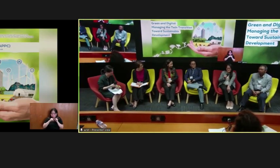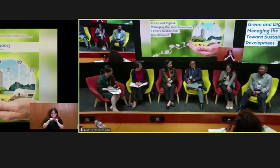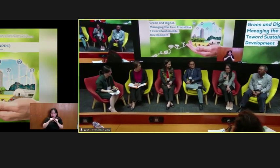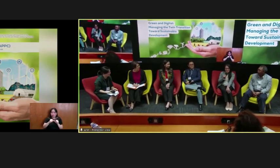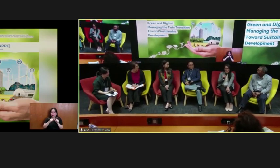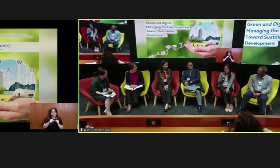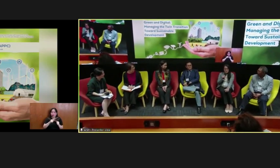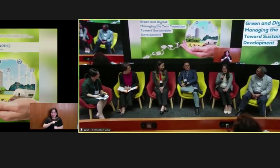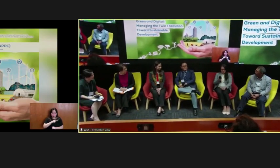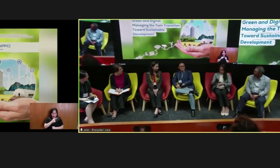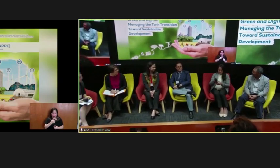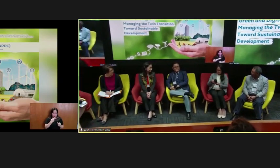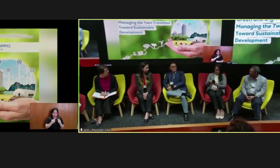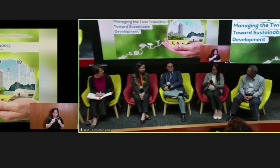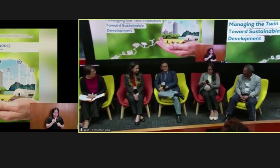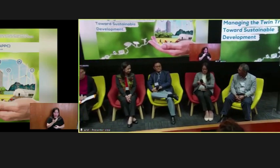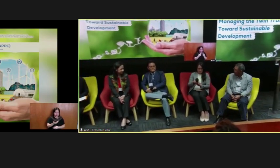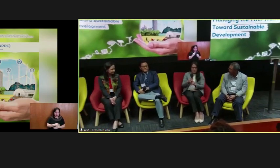yours.